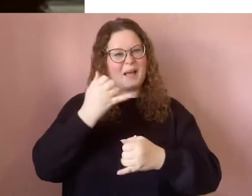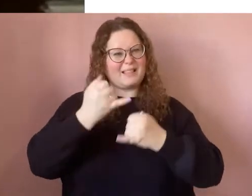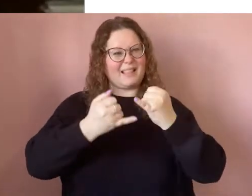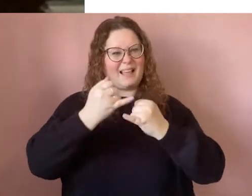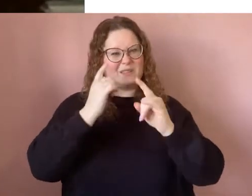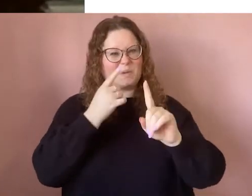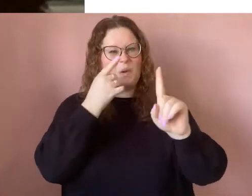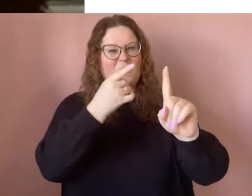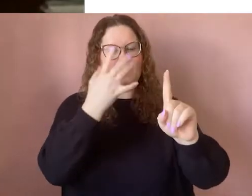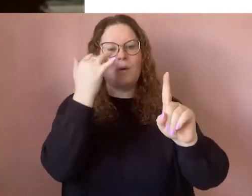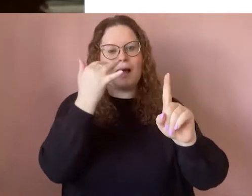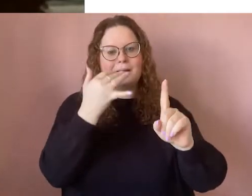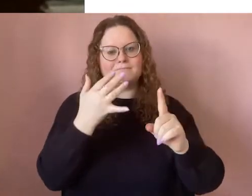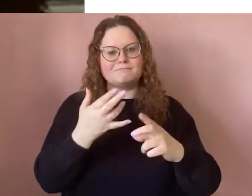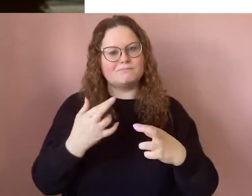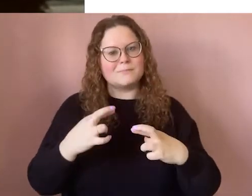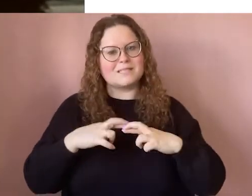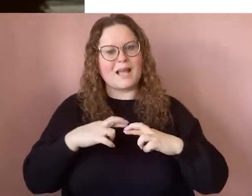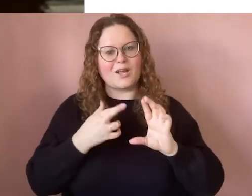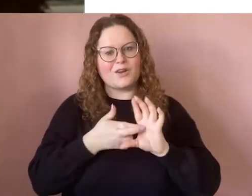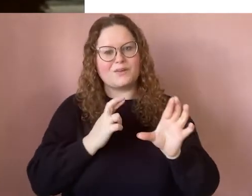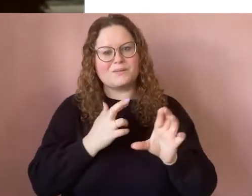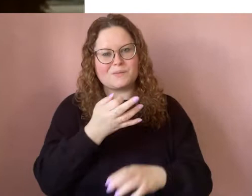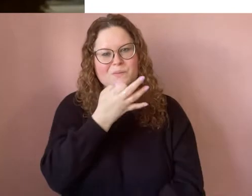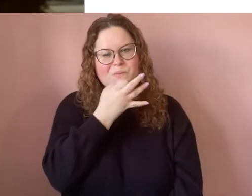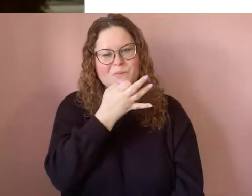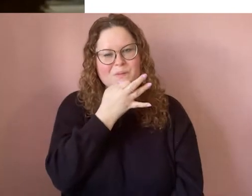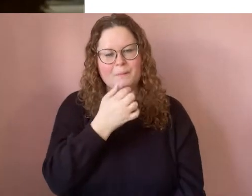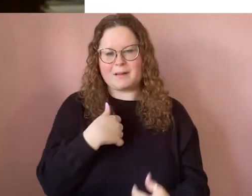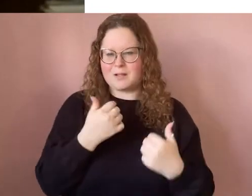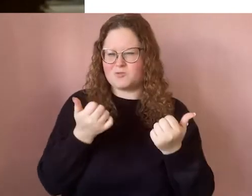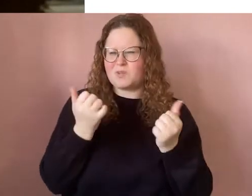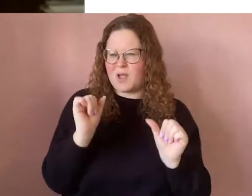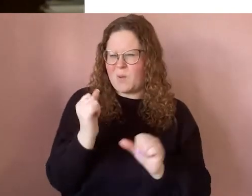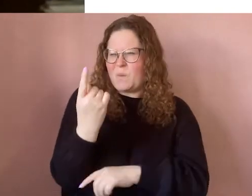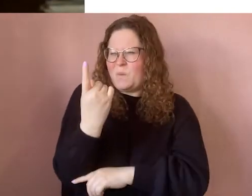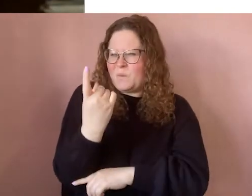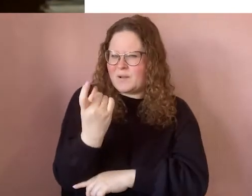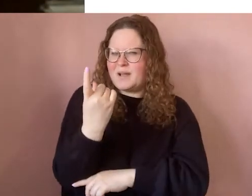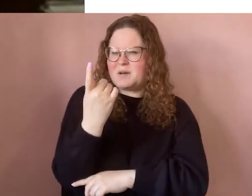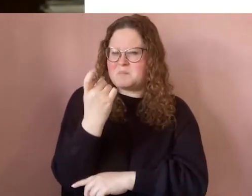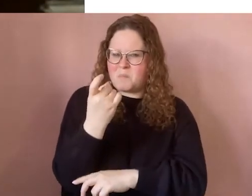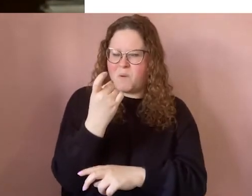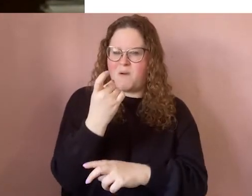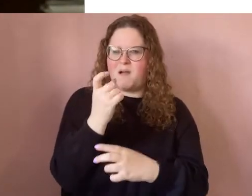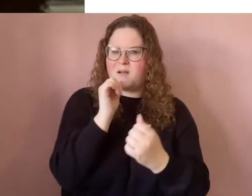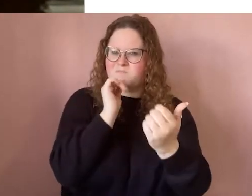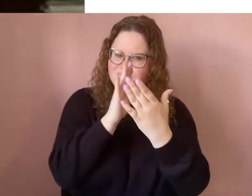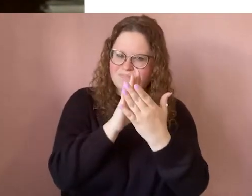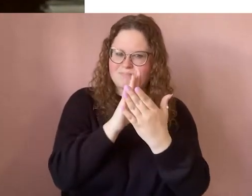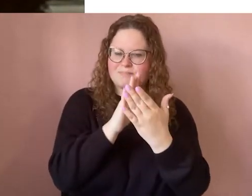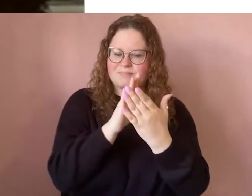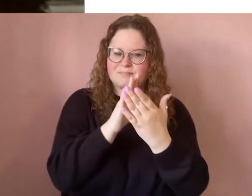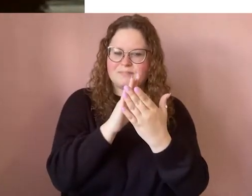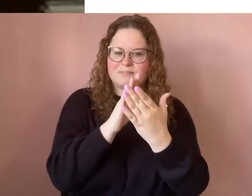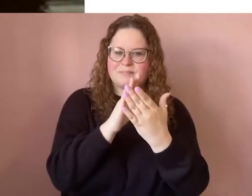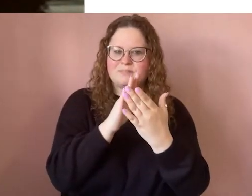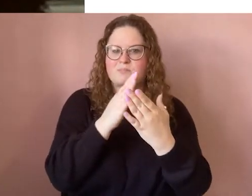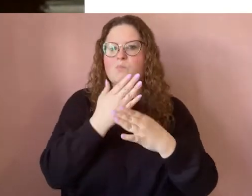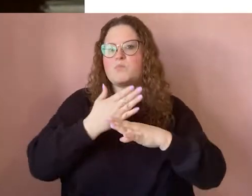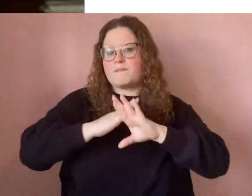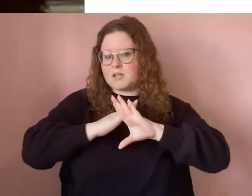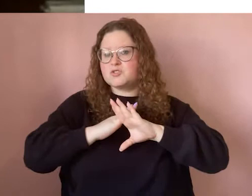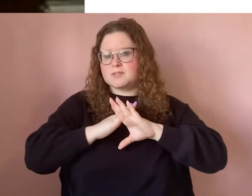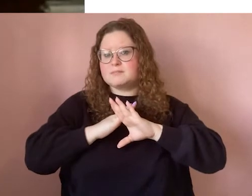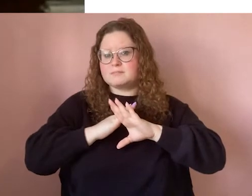things forever, but I'm going to try to get one more big show in my experience on this topic. And that's all about